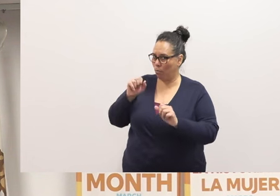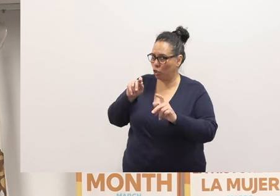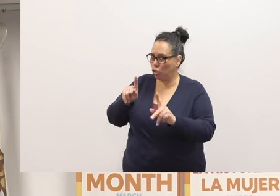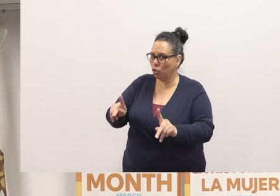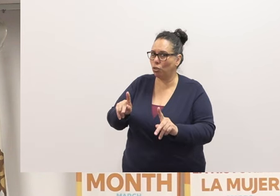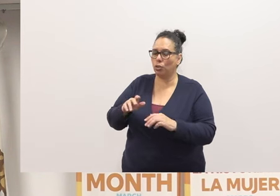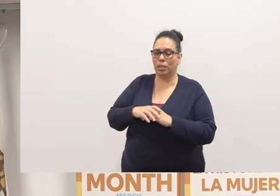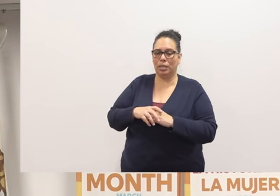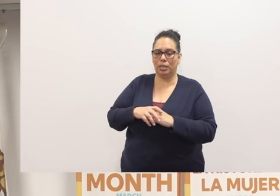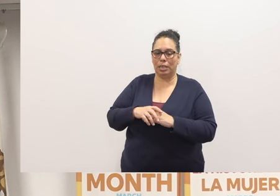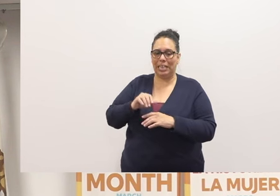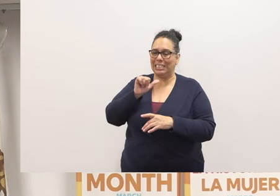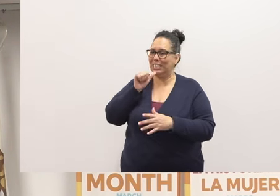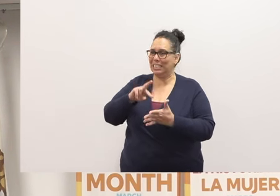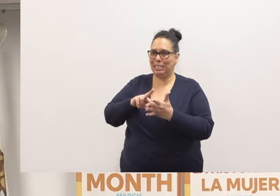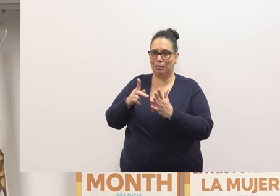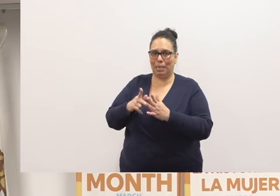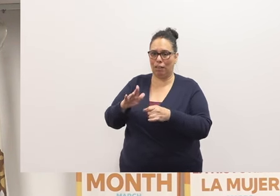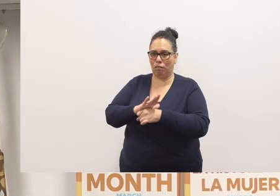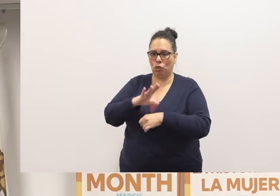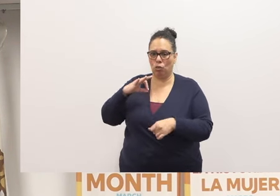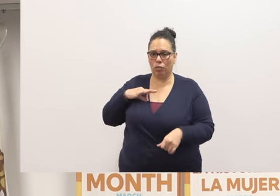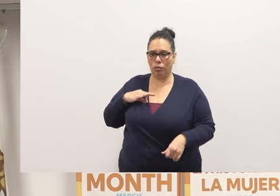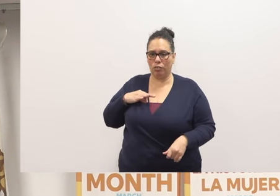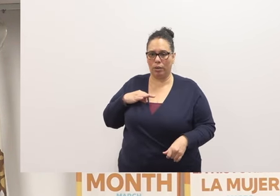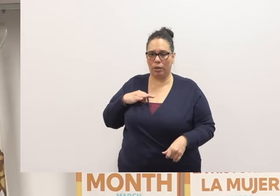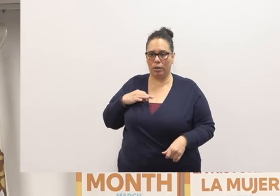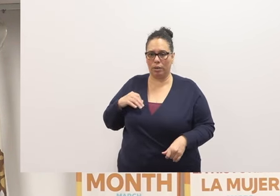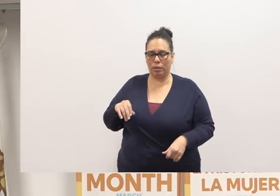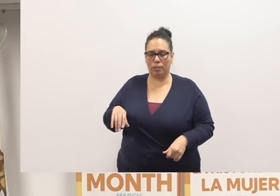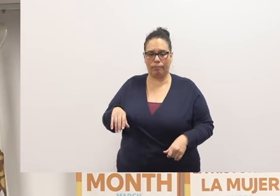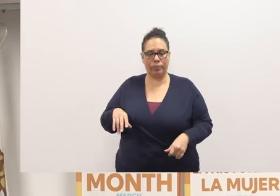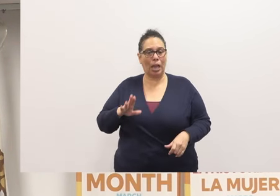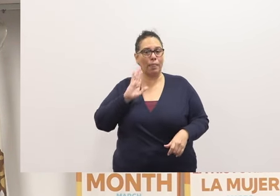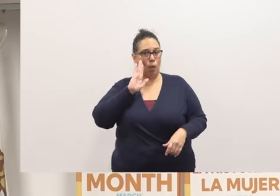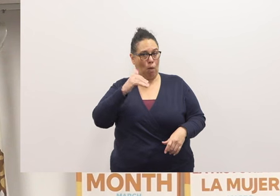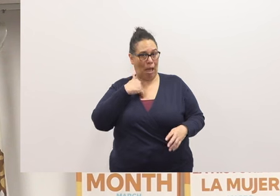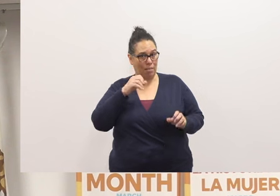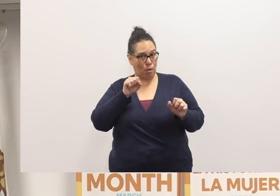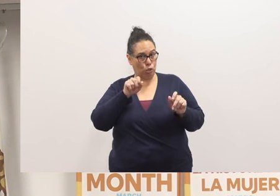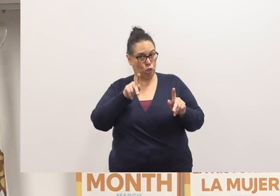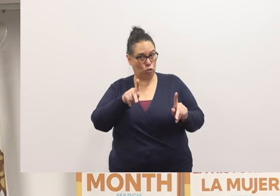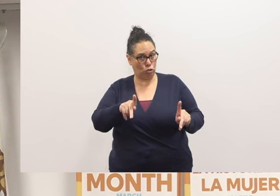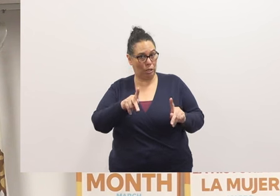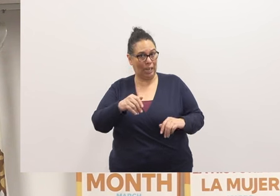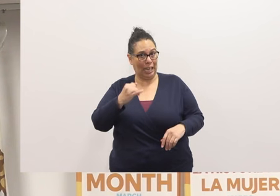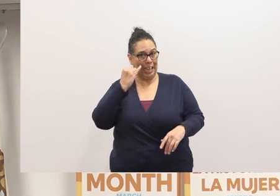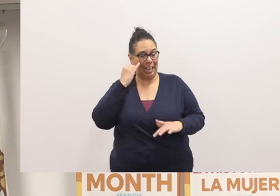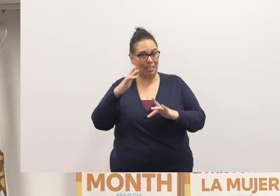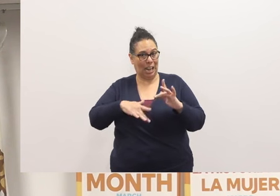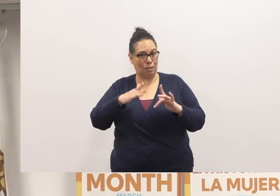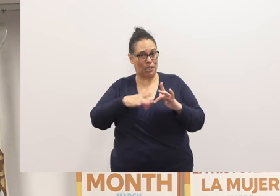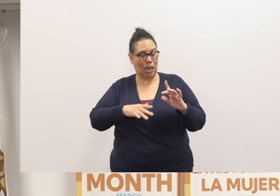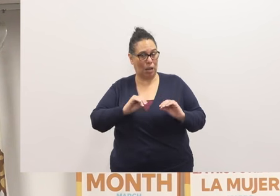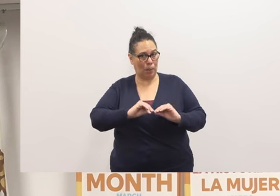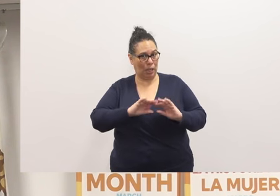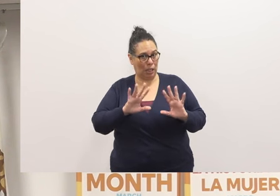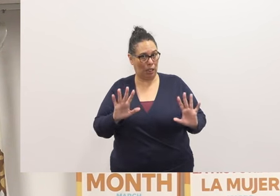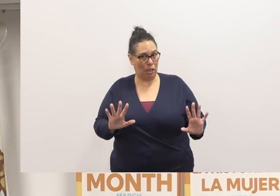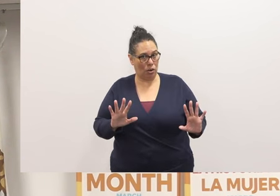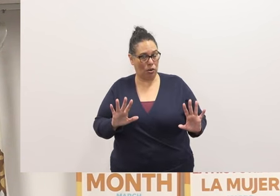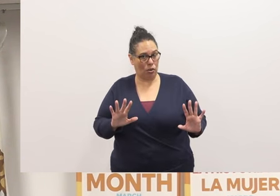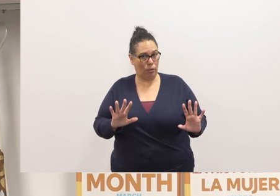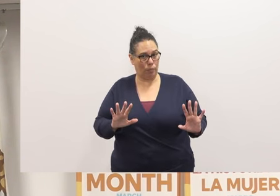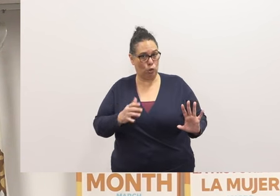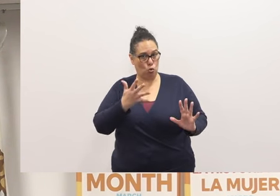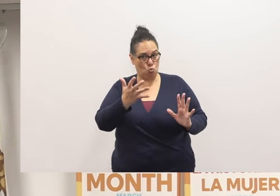will receive full credit if they don't. It does. This says it's for full credit. Yeah, they'll have the opportunity if they had an absence. So I just want to be clear. You